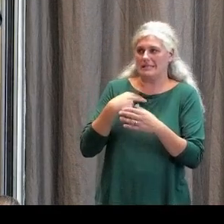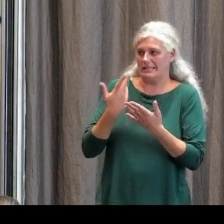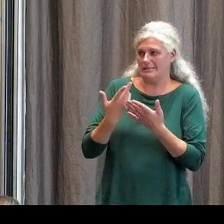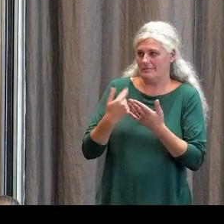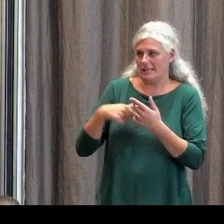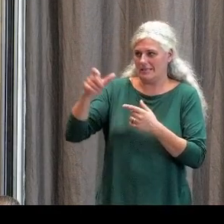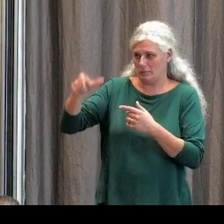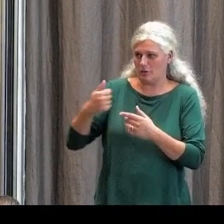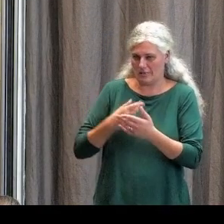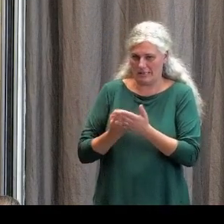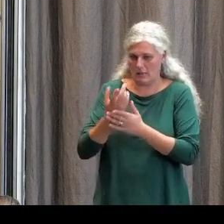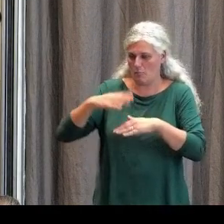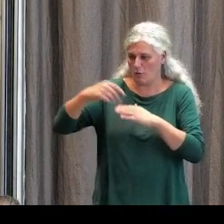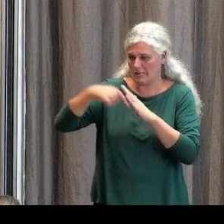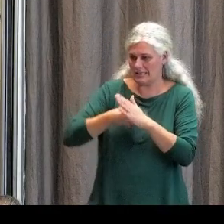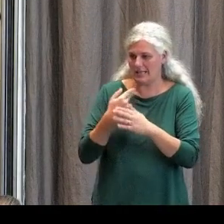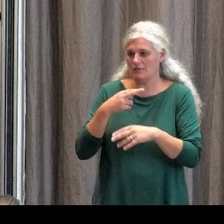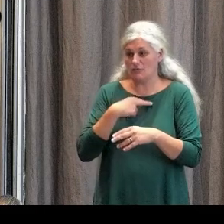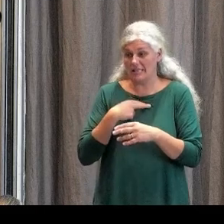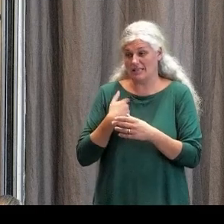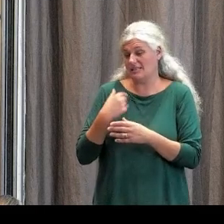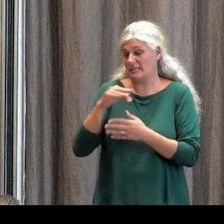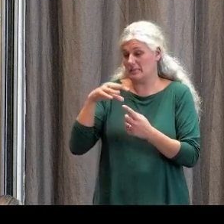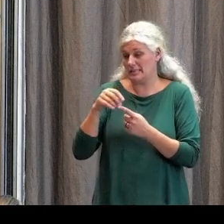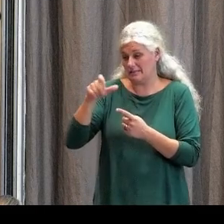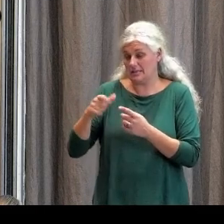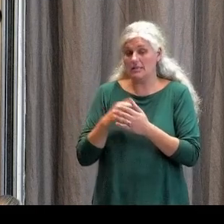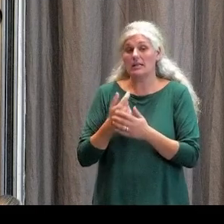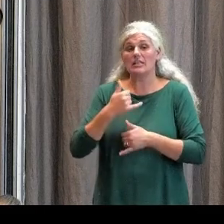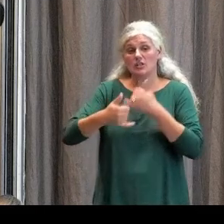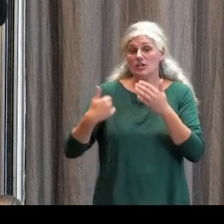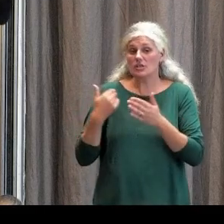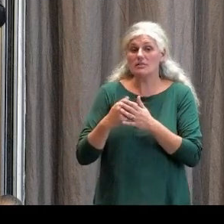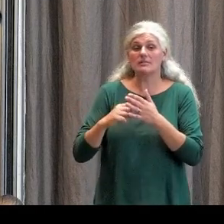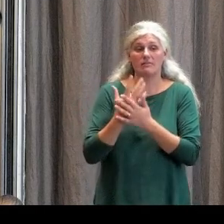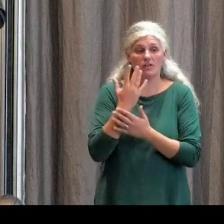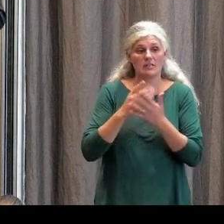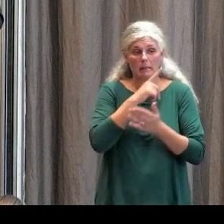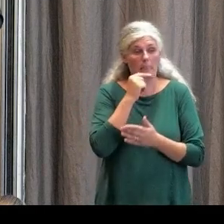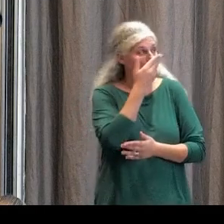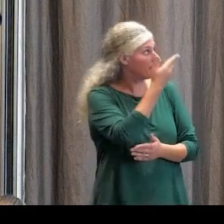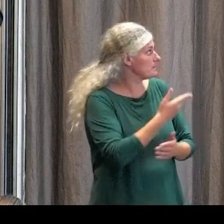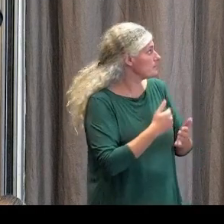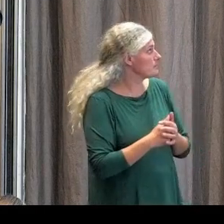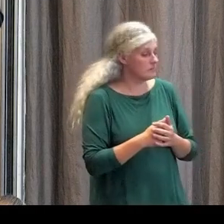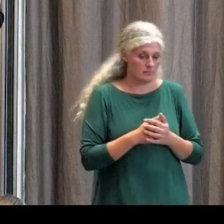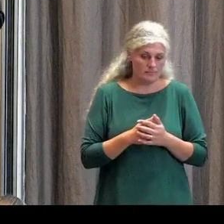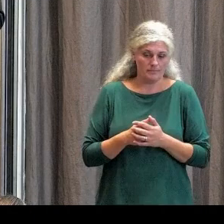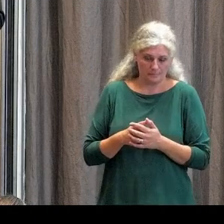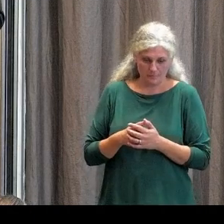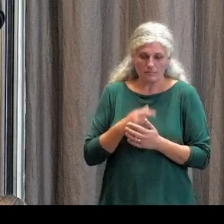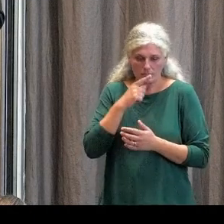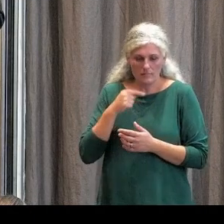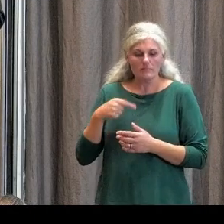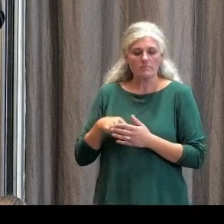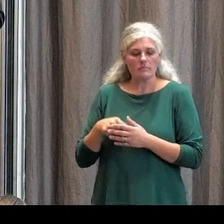to describe that in a bit more detail. Many, many people have worked on this over the years. Some of the names are here. Christina Reshka, who spoke earlier, was in my